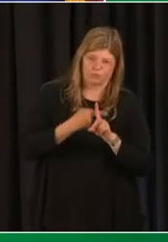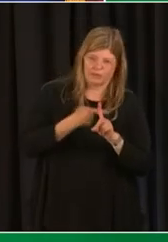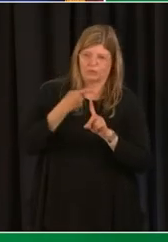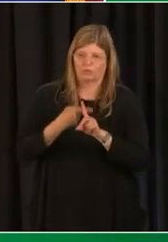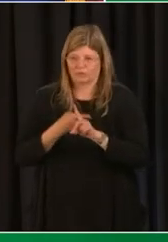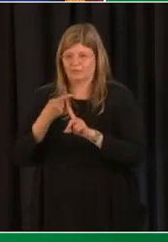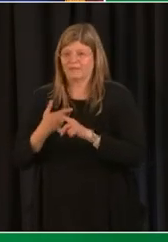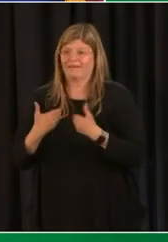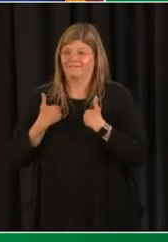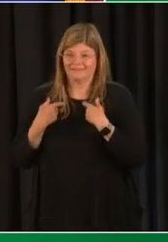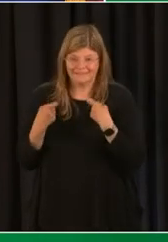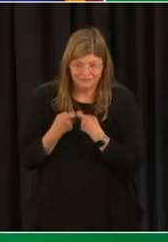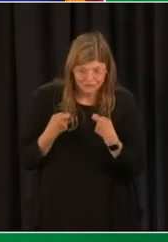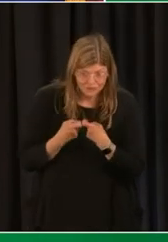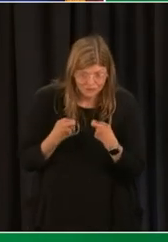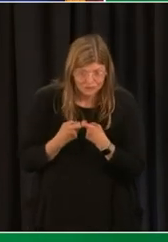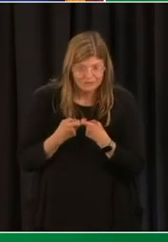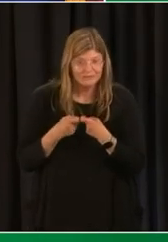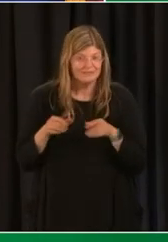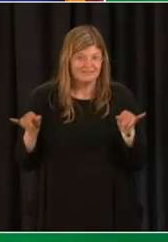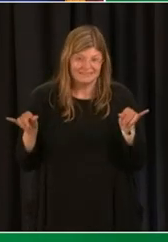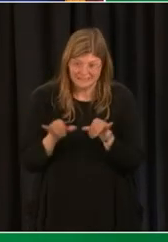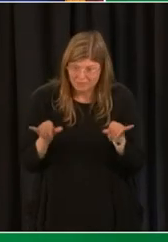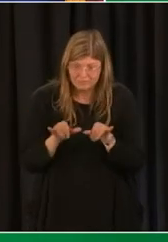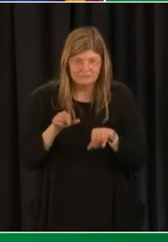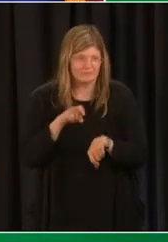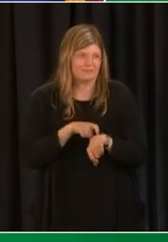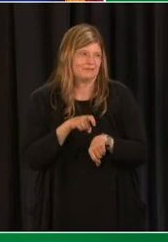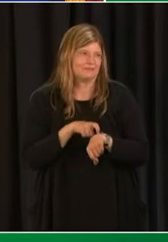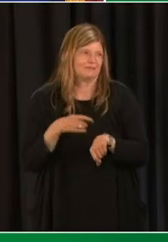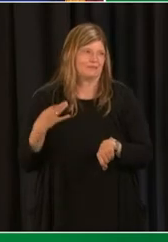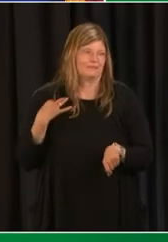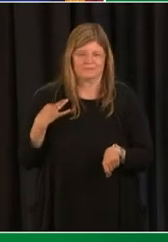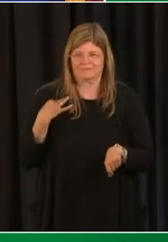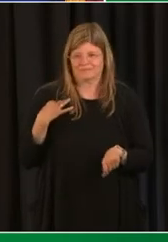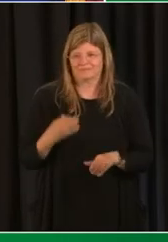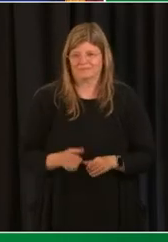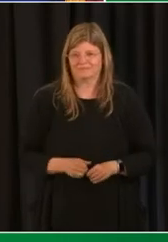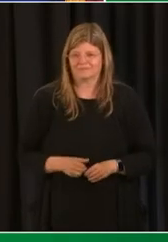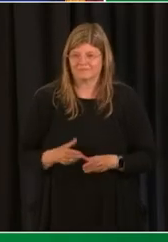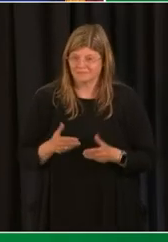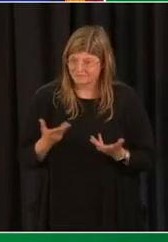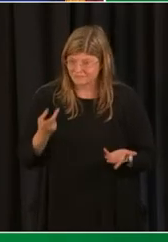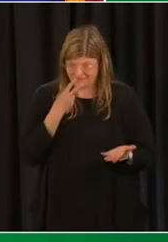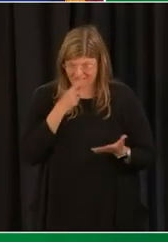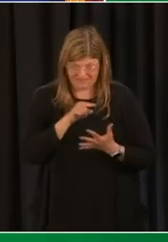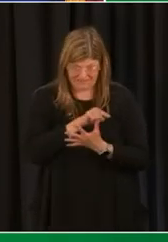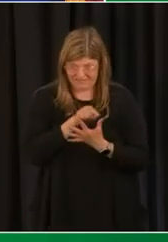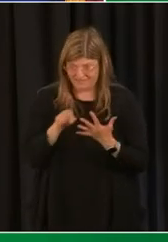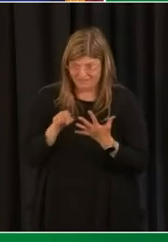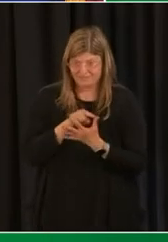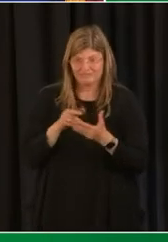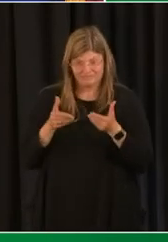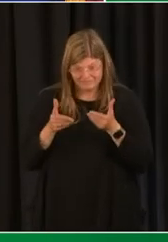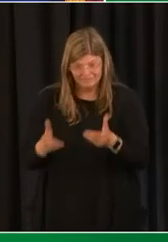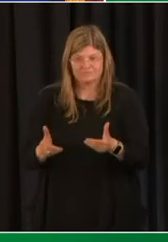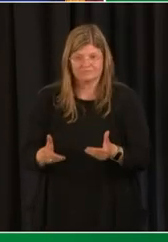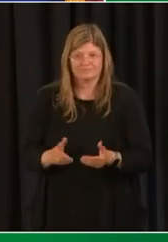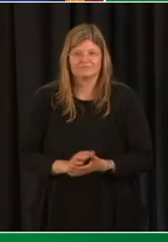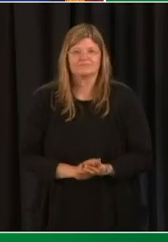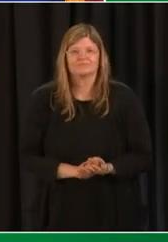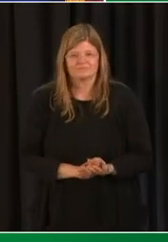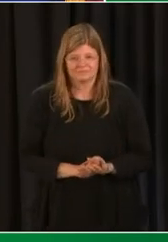we also have utility assistance on the same application. So I don't know, Mr. Lambert, if you've seen a program as powerful as this one